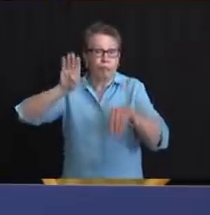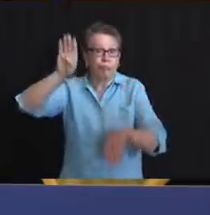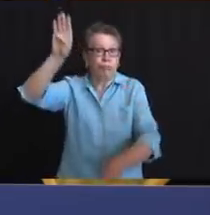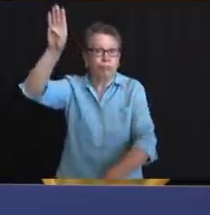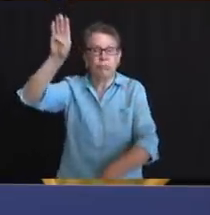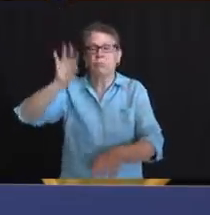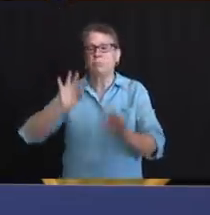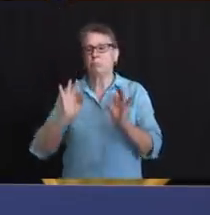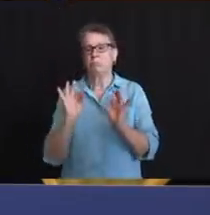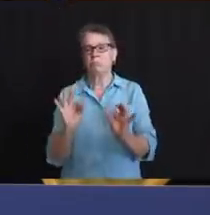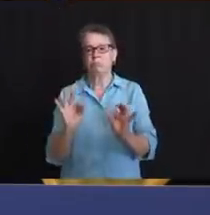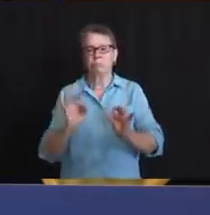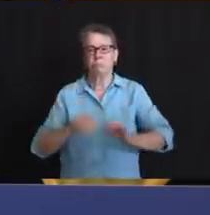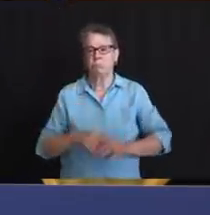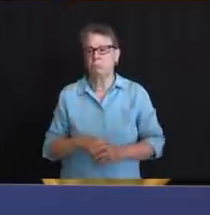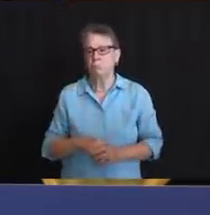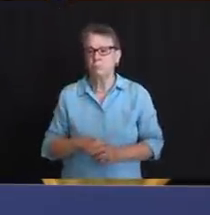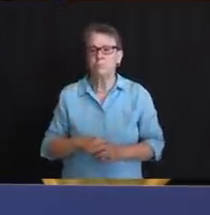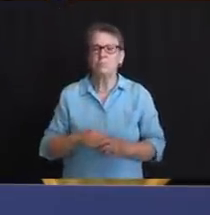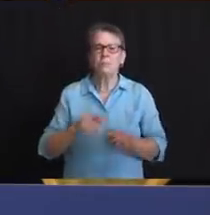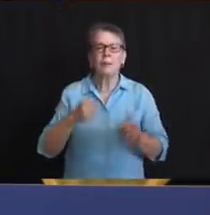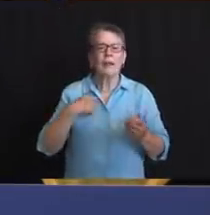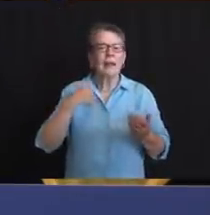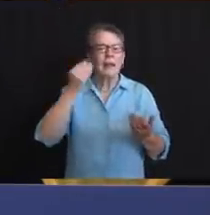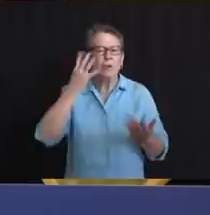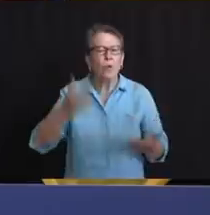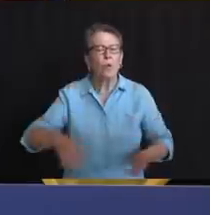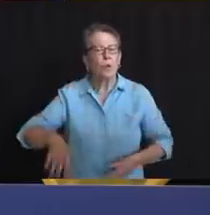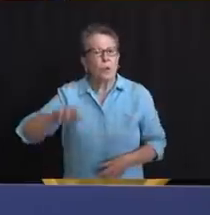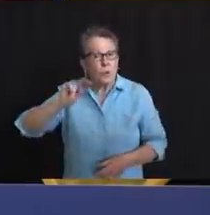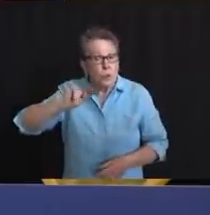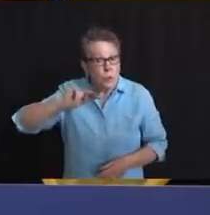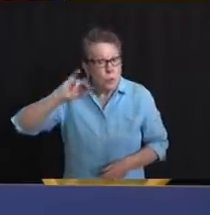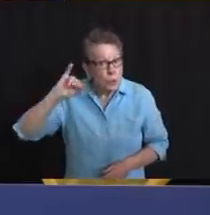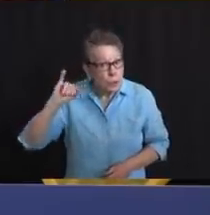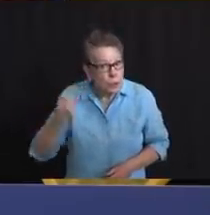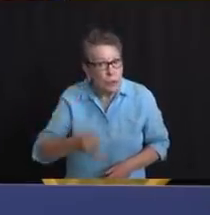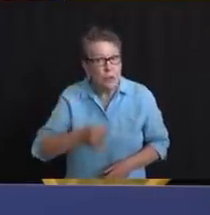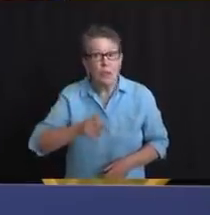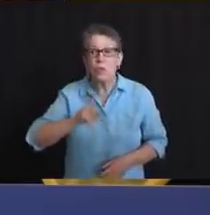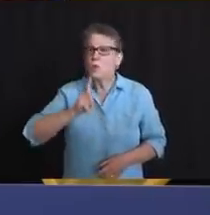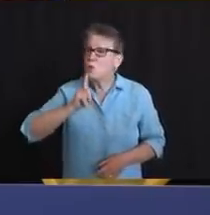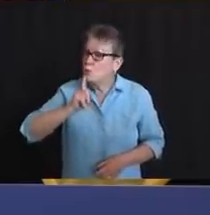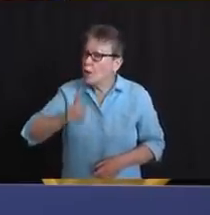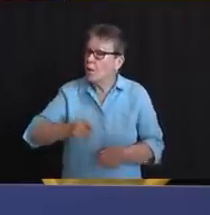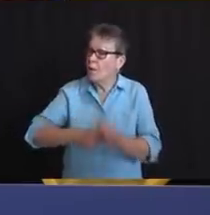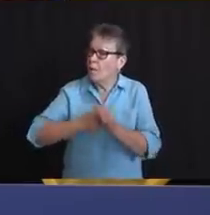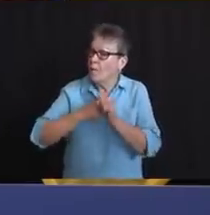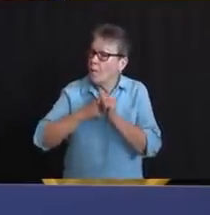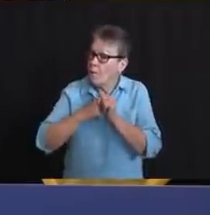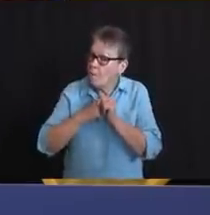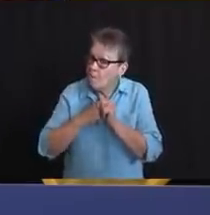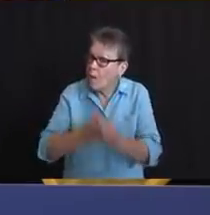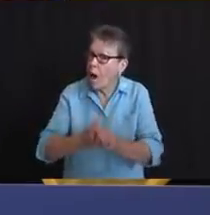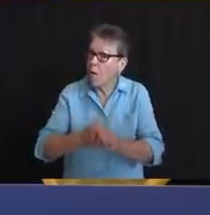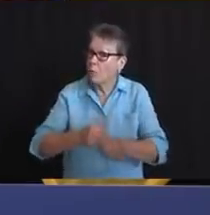Monday to Friday, this may look like it's a big step, but if you look at the overall span of this pandemic,